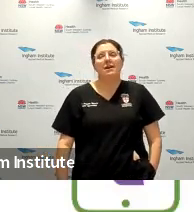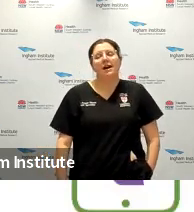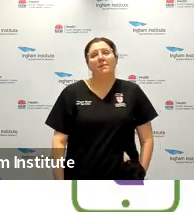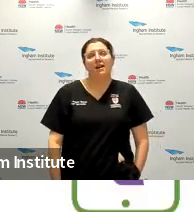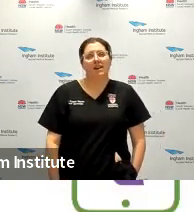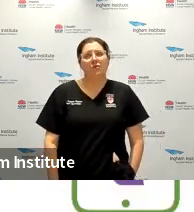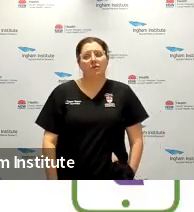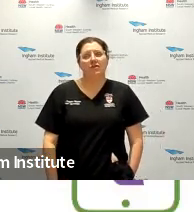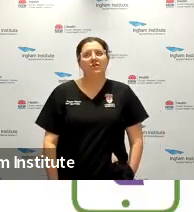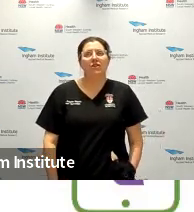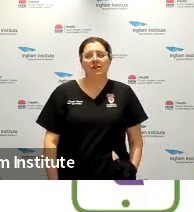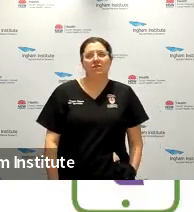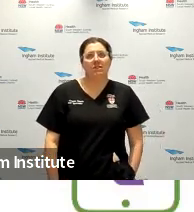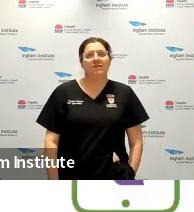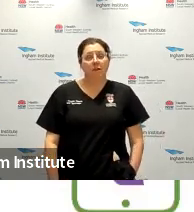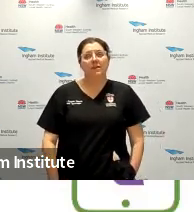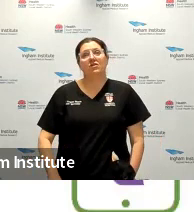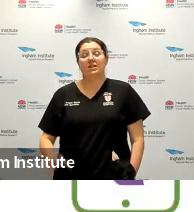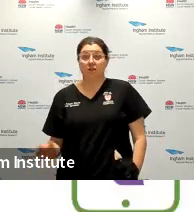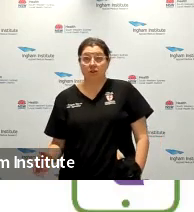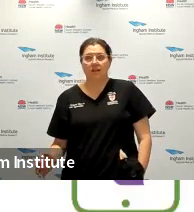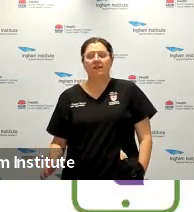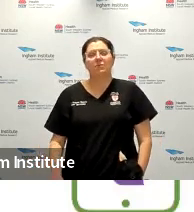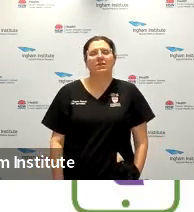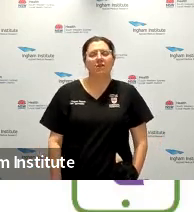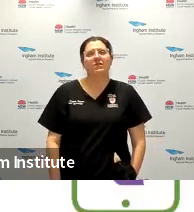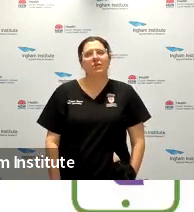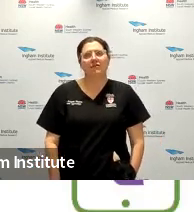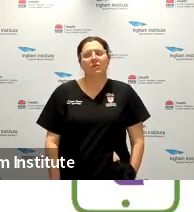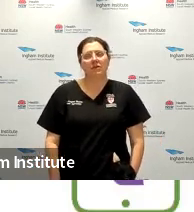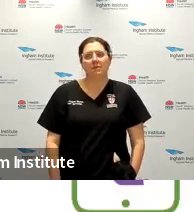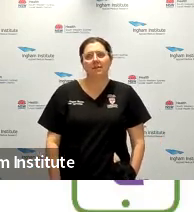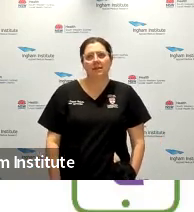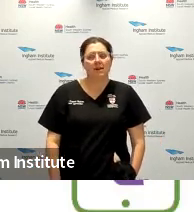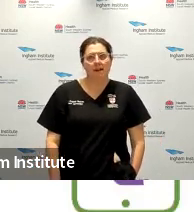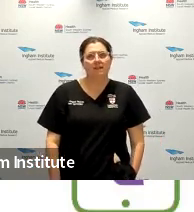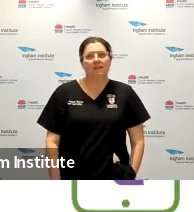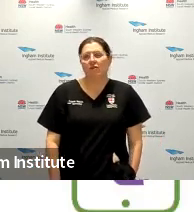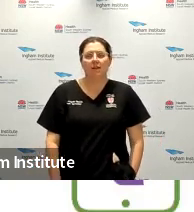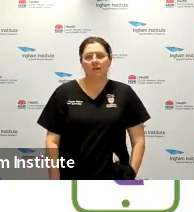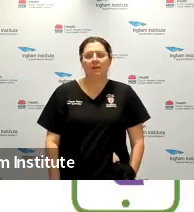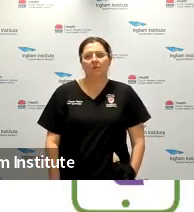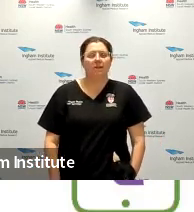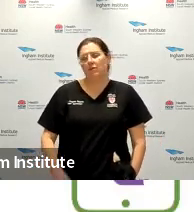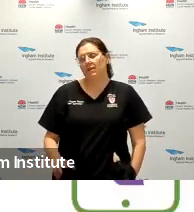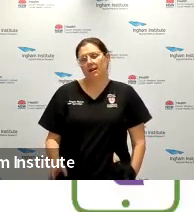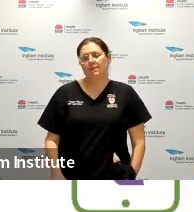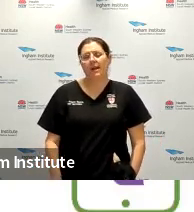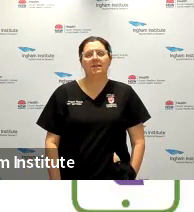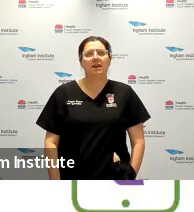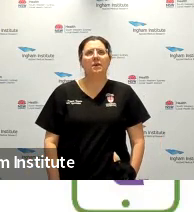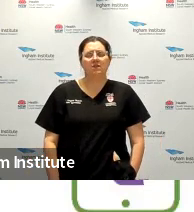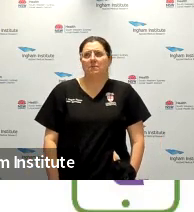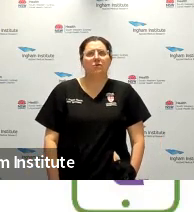fashion. And that will reduce not only the stress for women trying to contact the bookings office, who are frequently busy and dealing not only